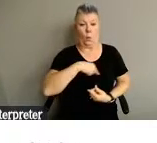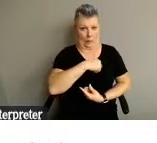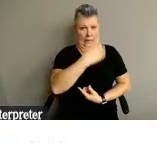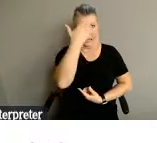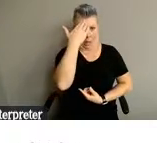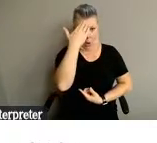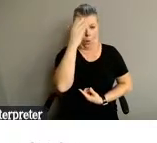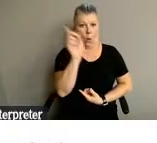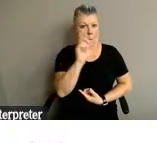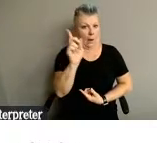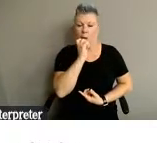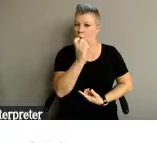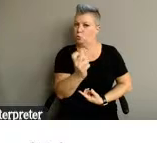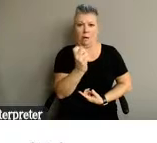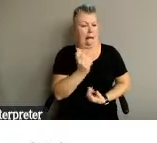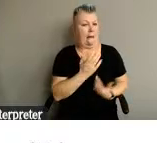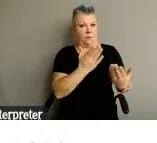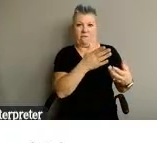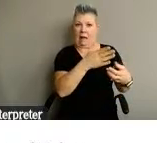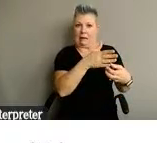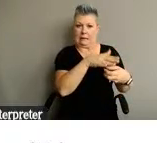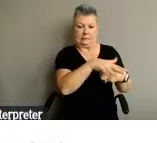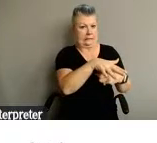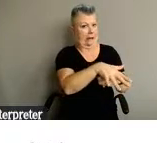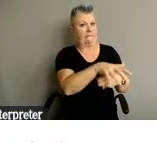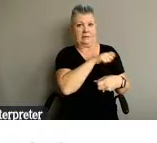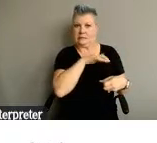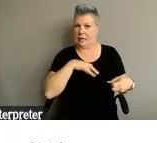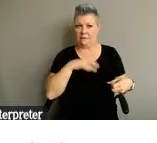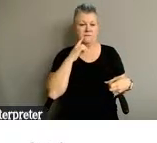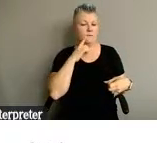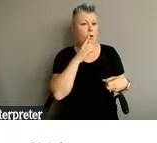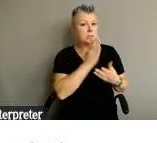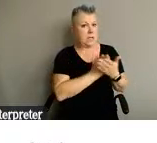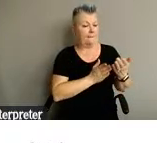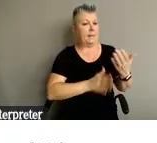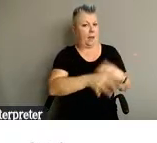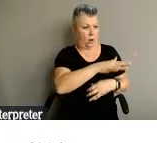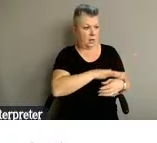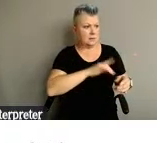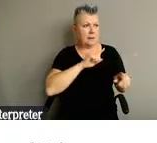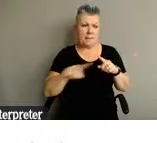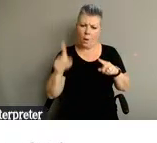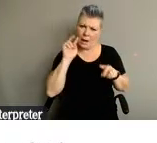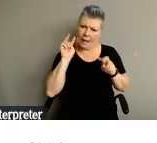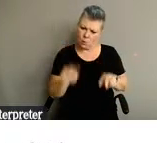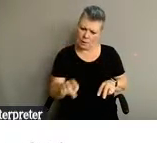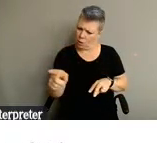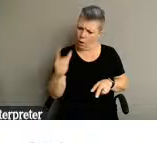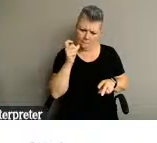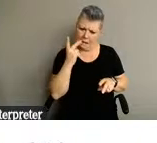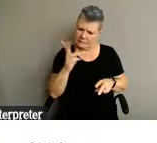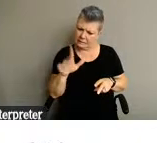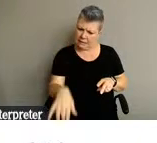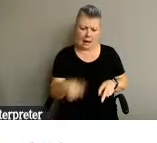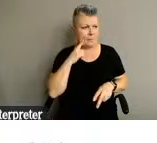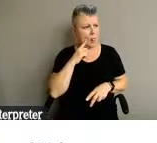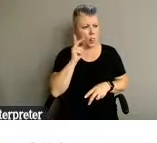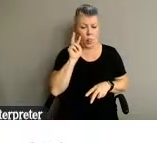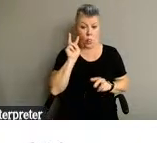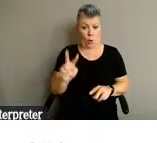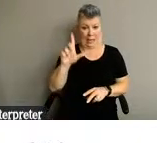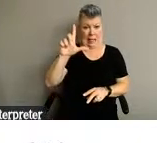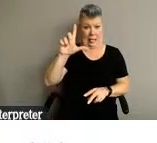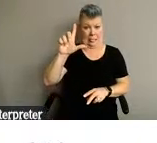our shortfalls in some areas. Absolutely. But when I look at the data here on staffing, I don't see that reflected. I look at Lindbergh, that's